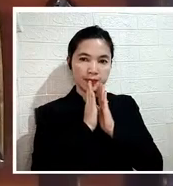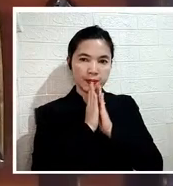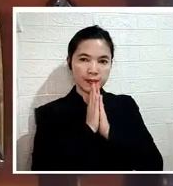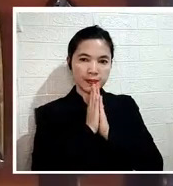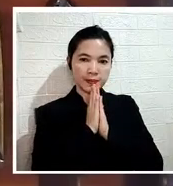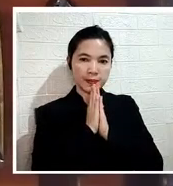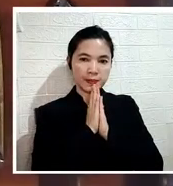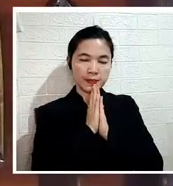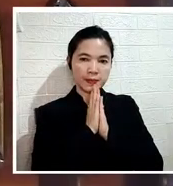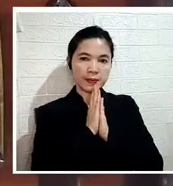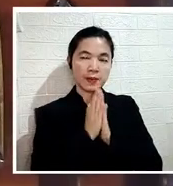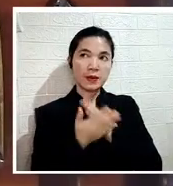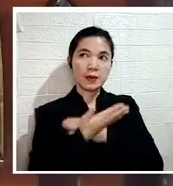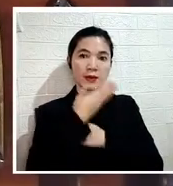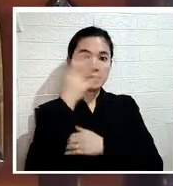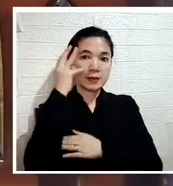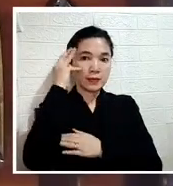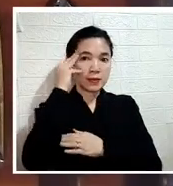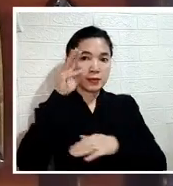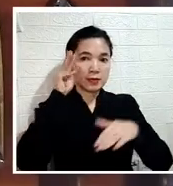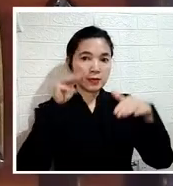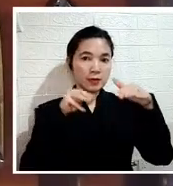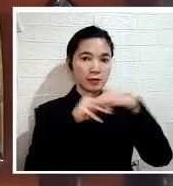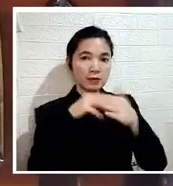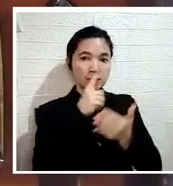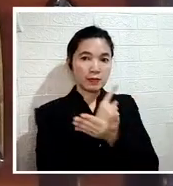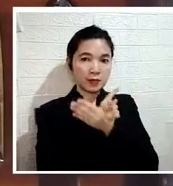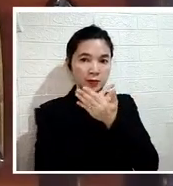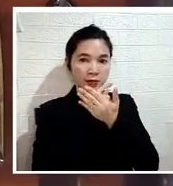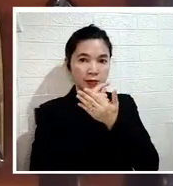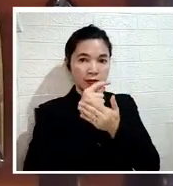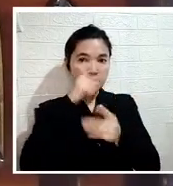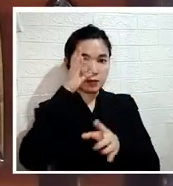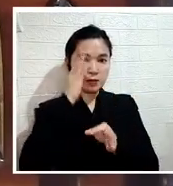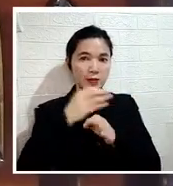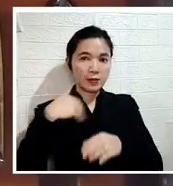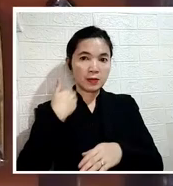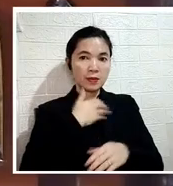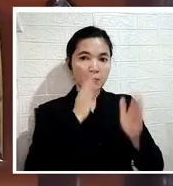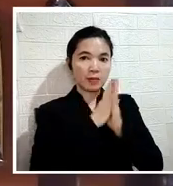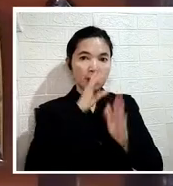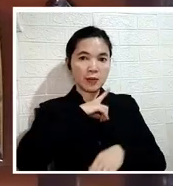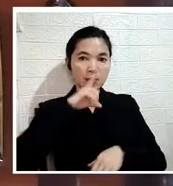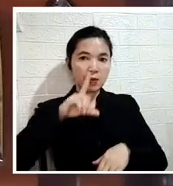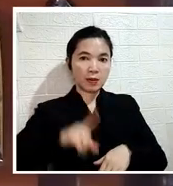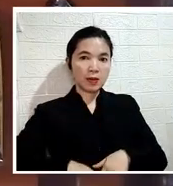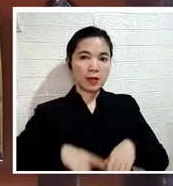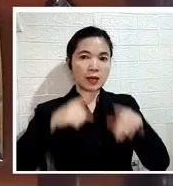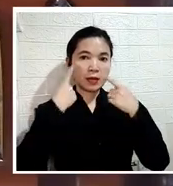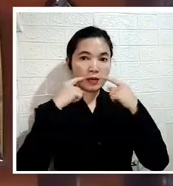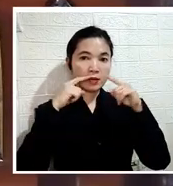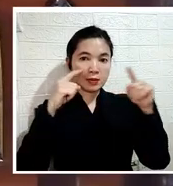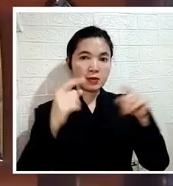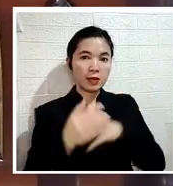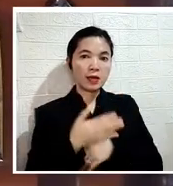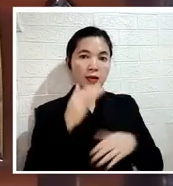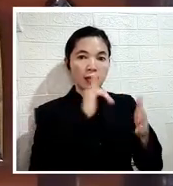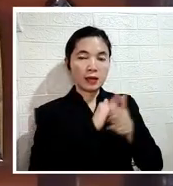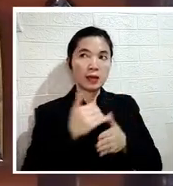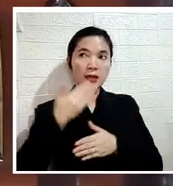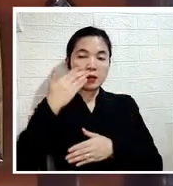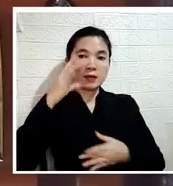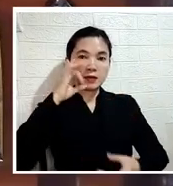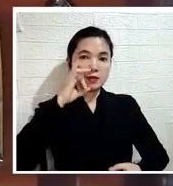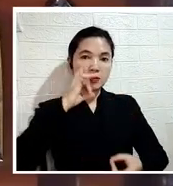Confirm in our minds the mysteries of the true faith, we pray, O Lord, so that confessing that he who was conceived of the